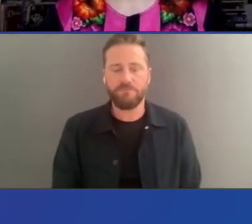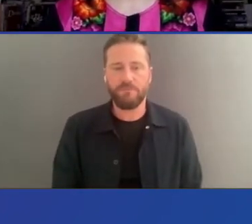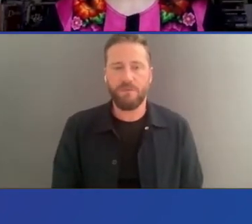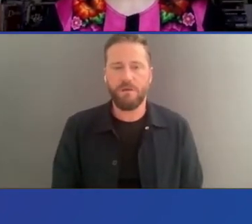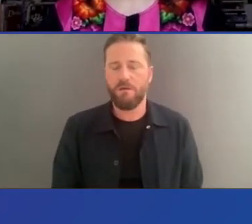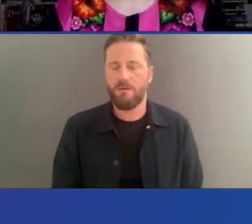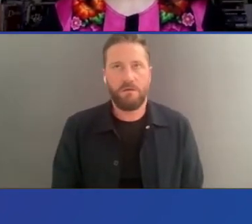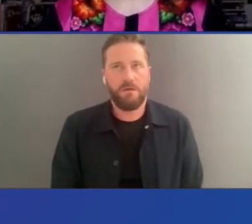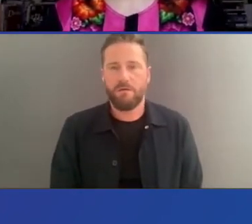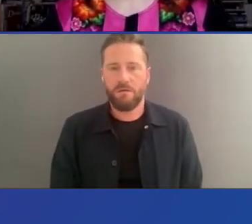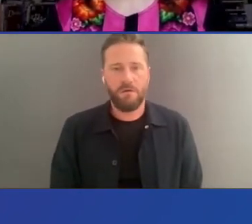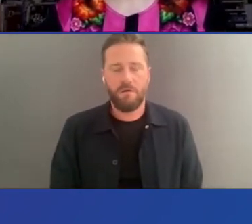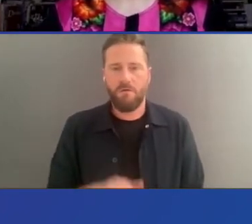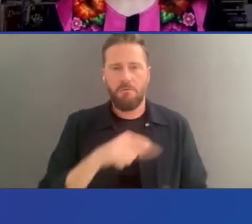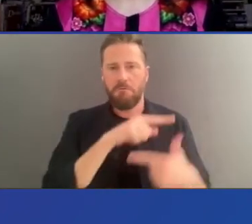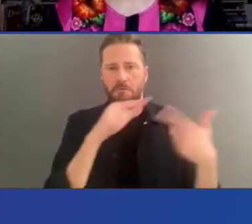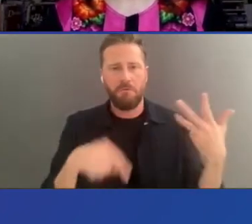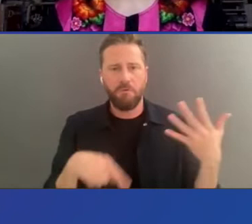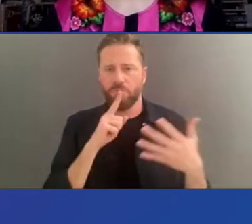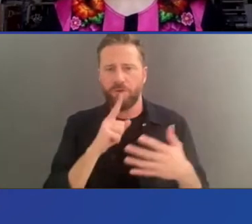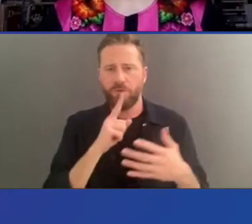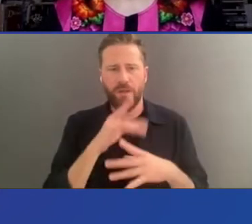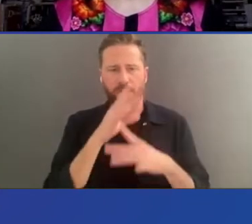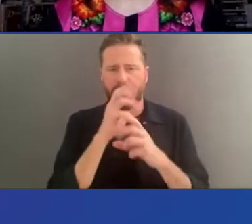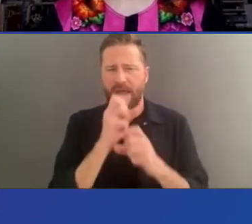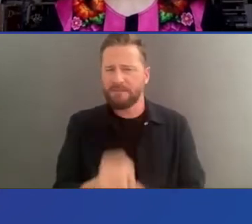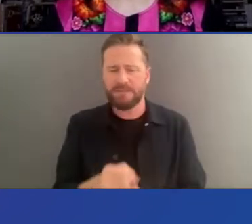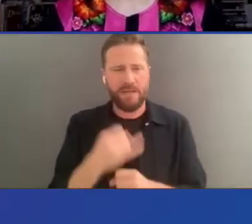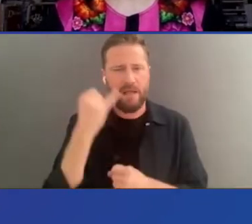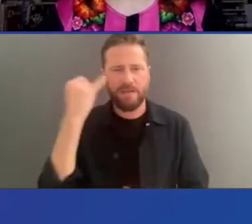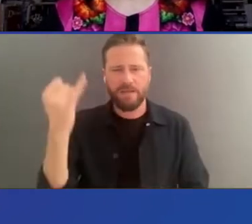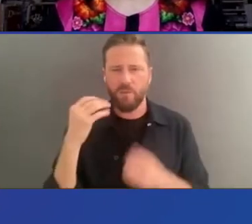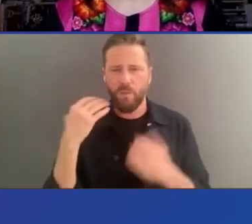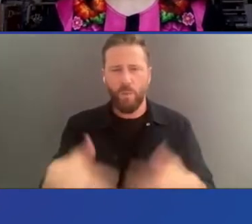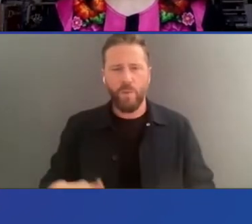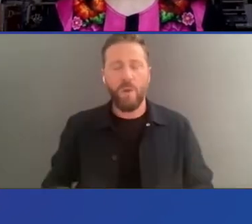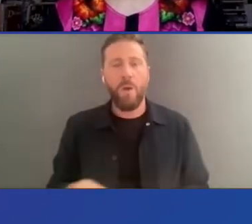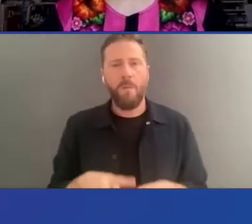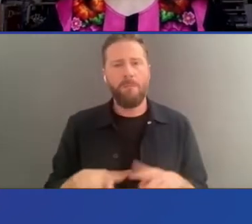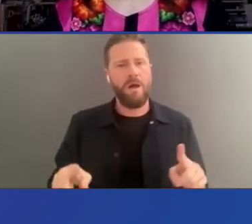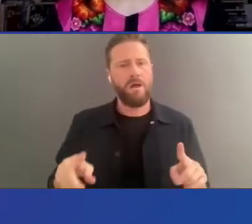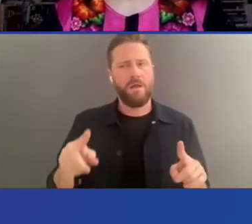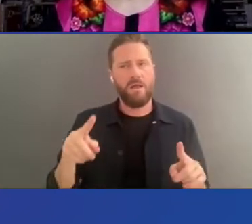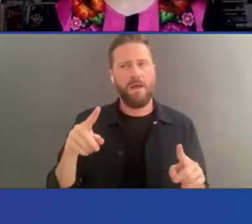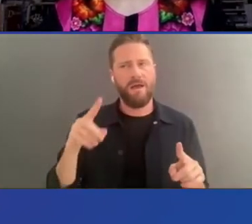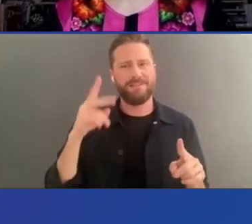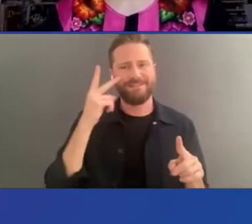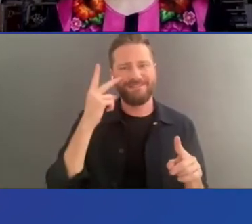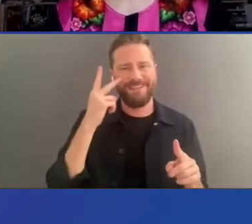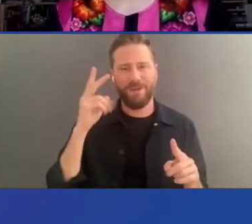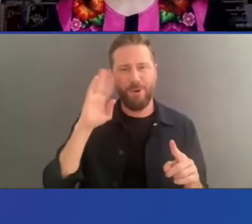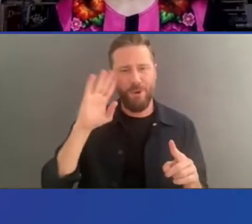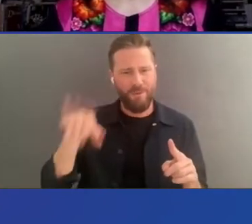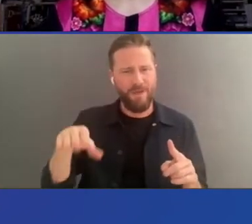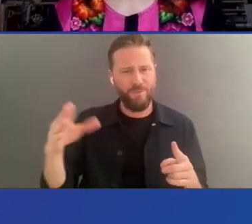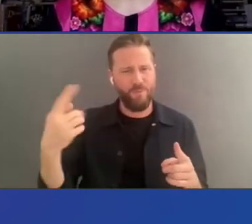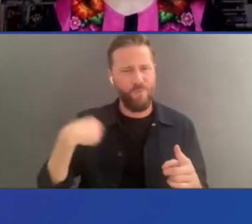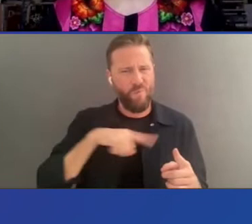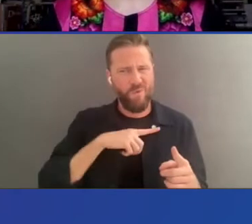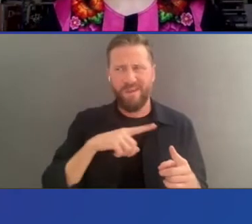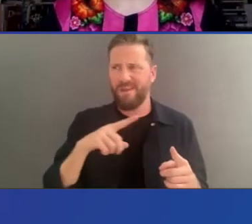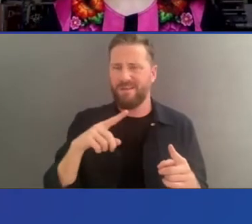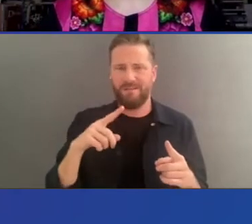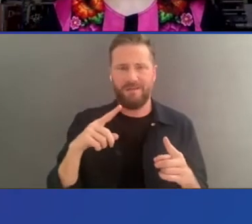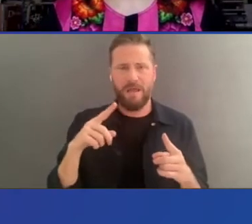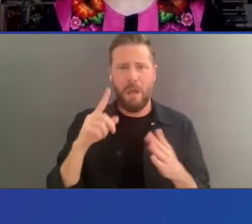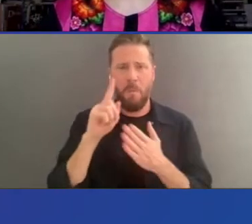All these are very, very fascinating ideas. And I see that, we've actually, nearly an